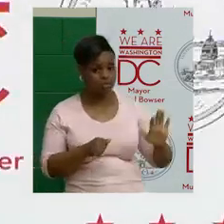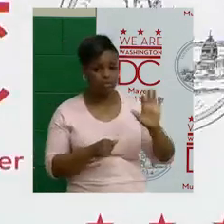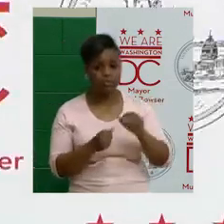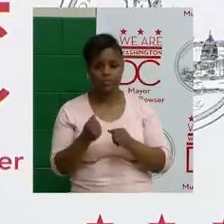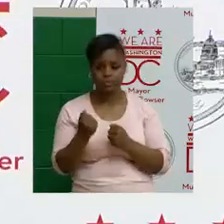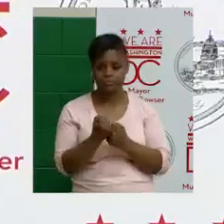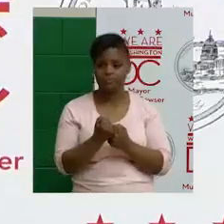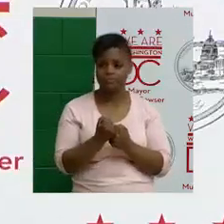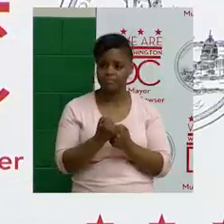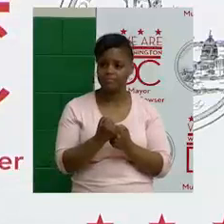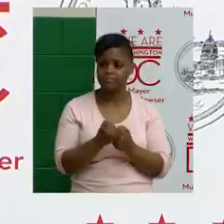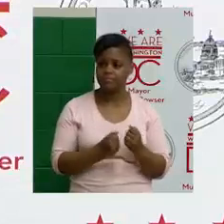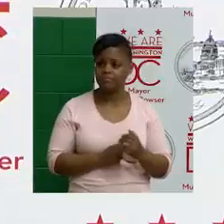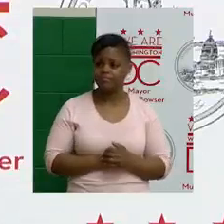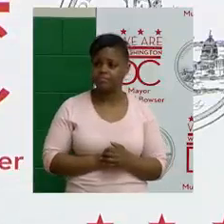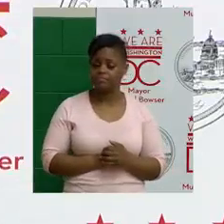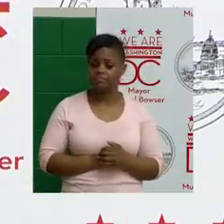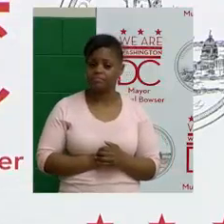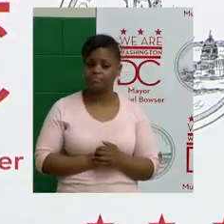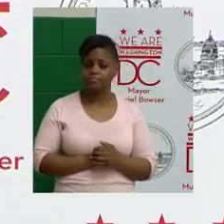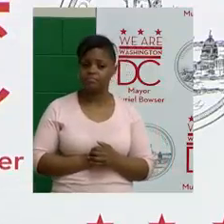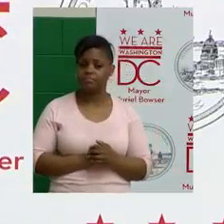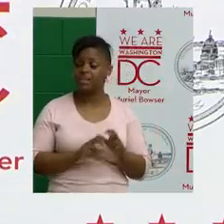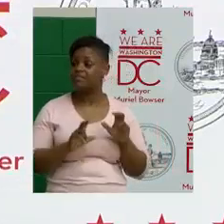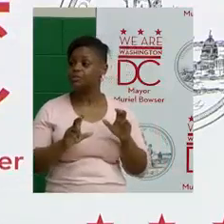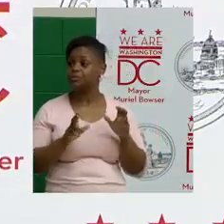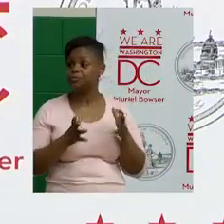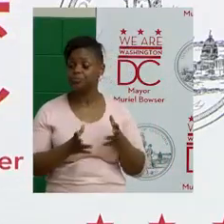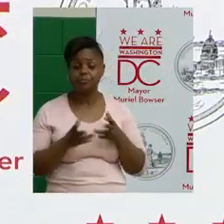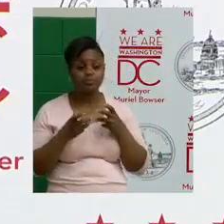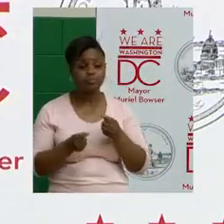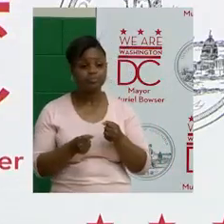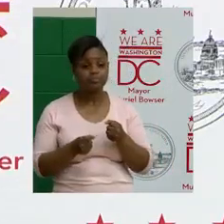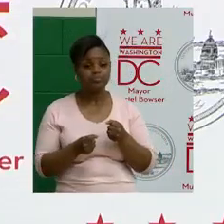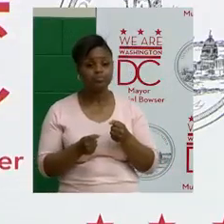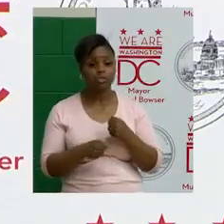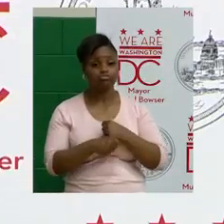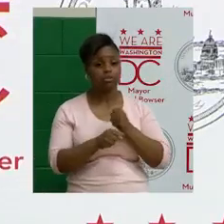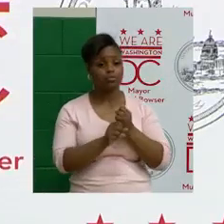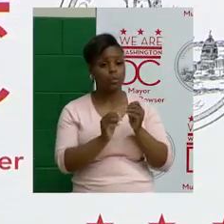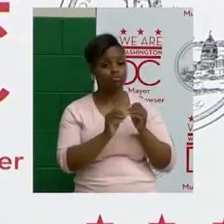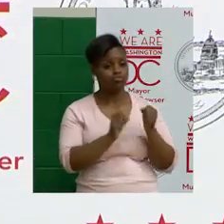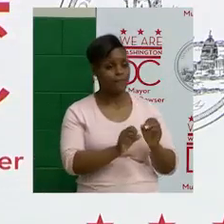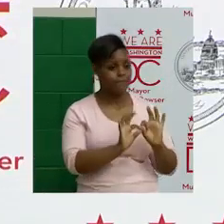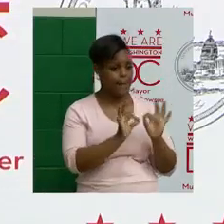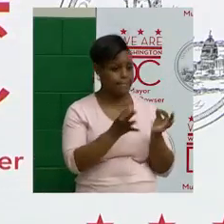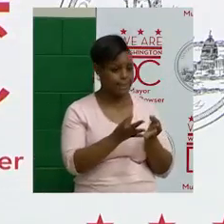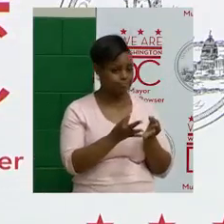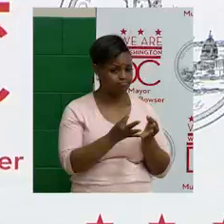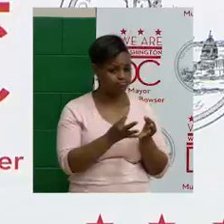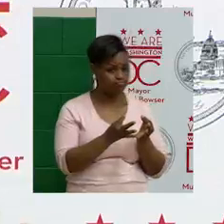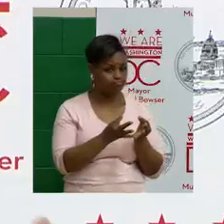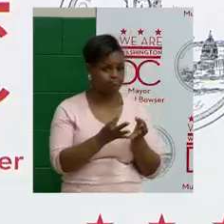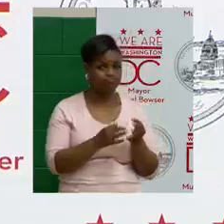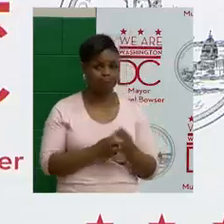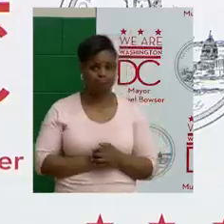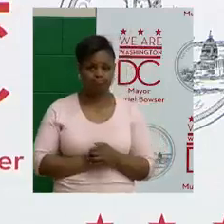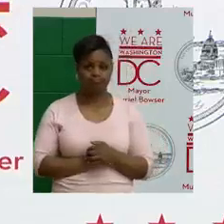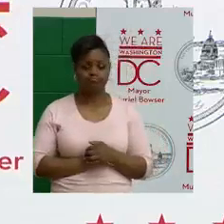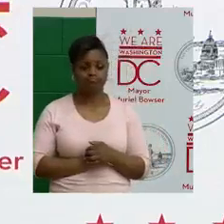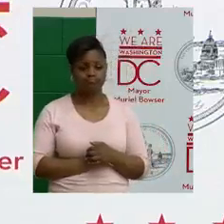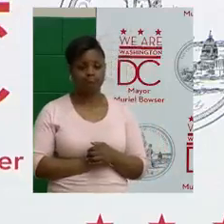We are also investing heavily in strengthening families. And the way to think about those investments are